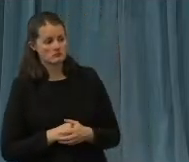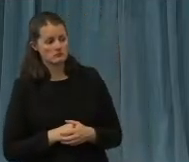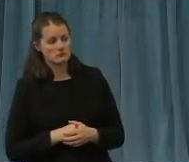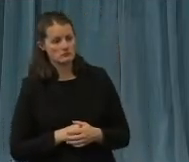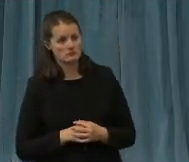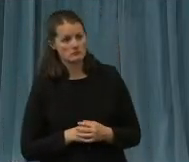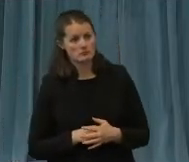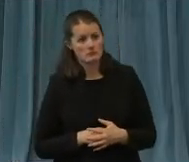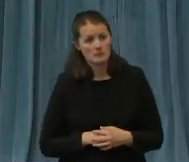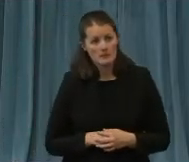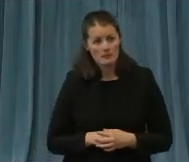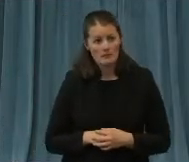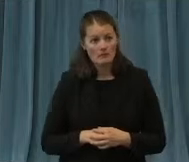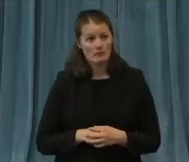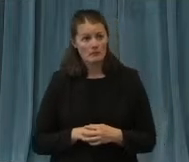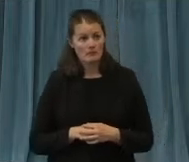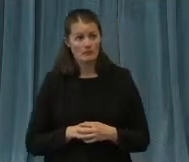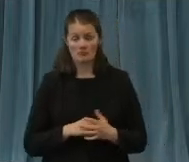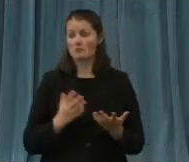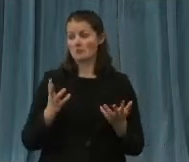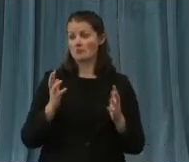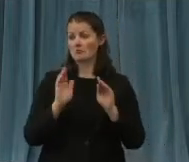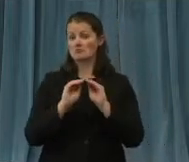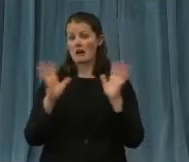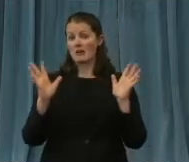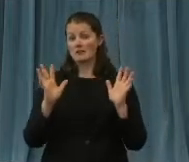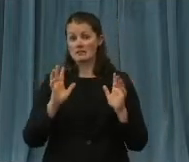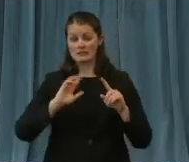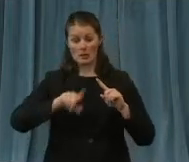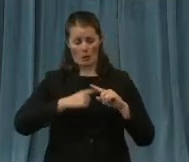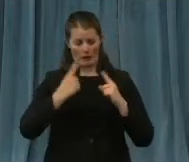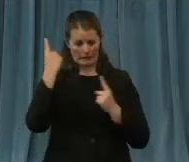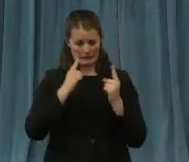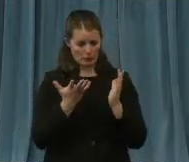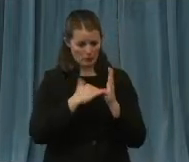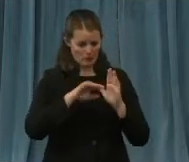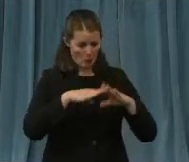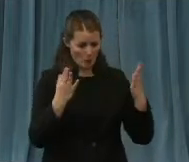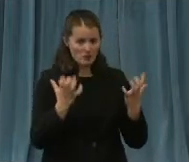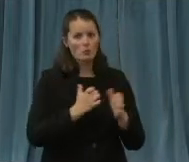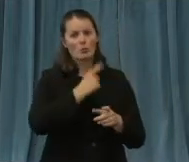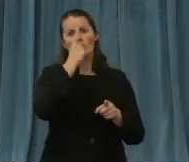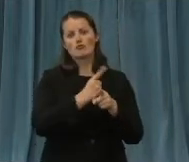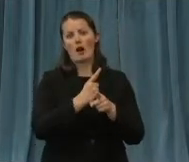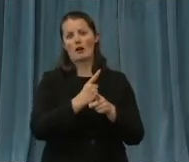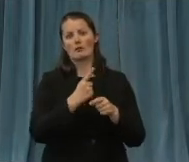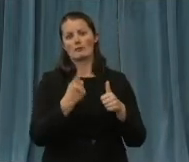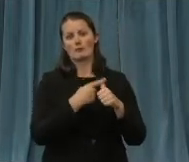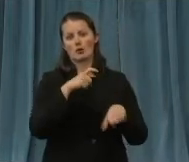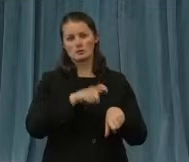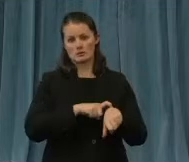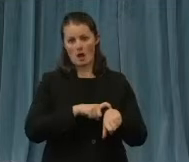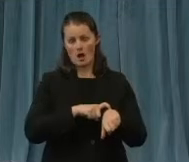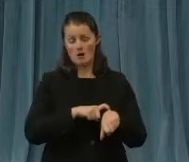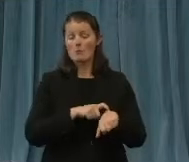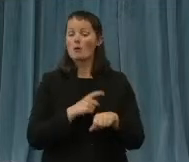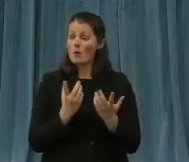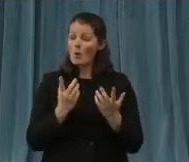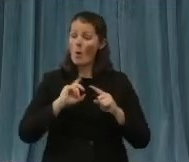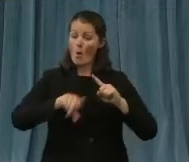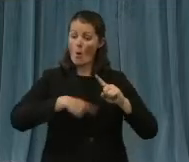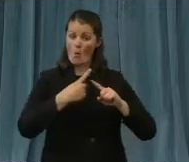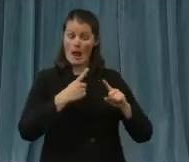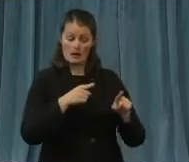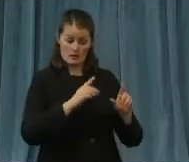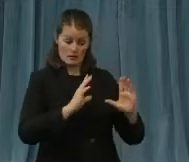Governor, obviously you want to get this right the first time. Are there benchmarks? You open things, there's benchmarks. You